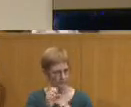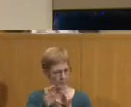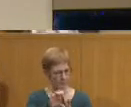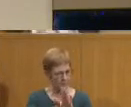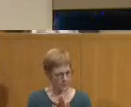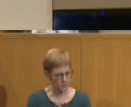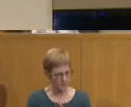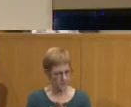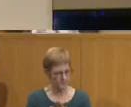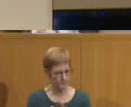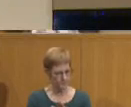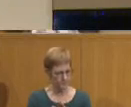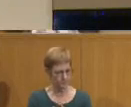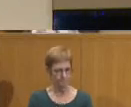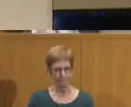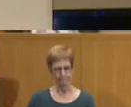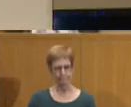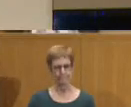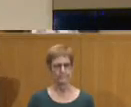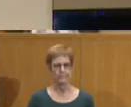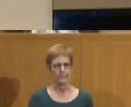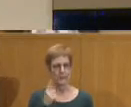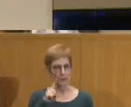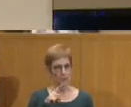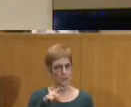and repeat after me.